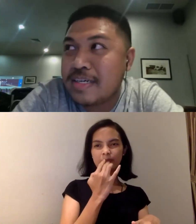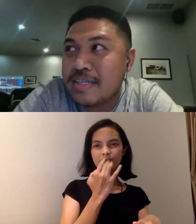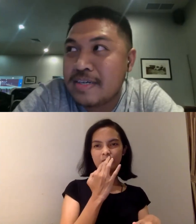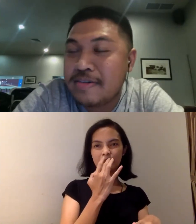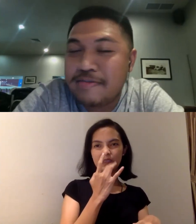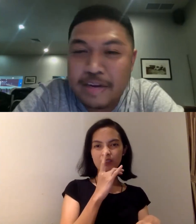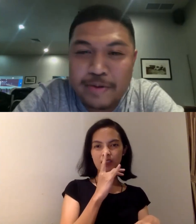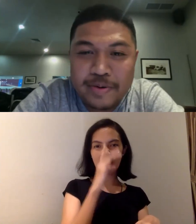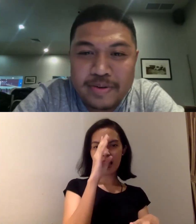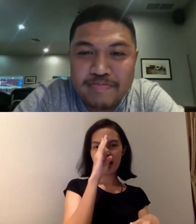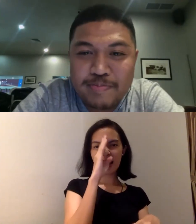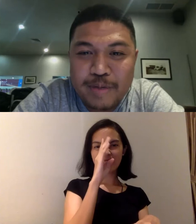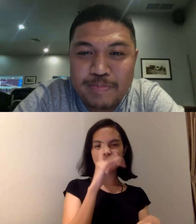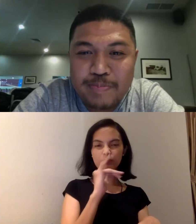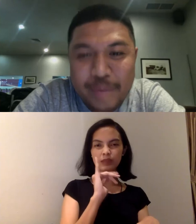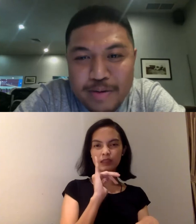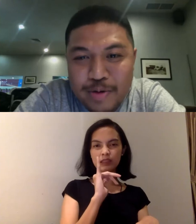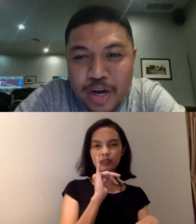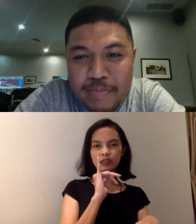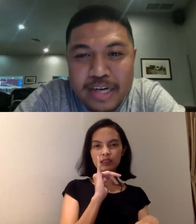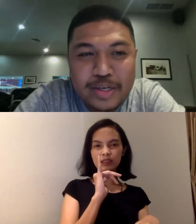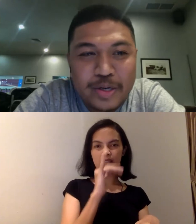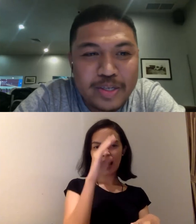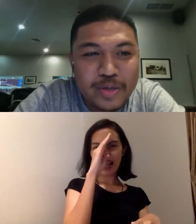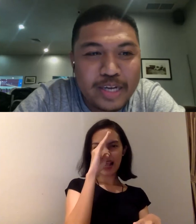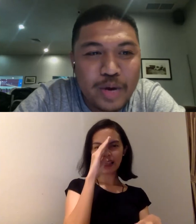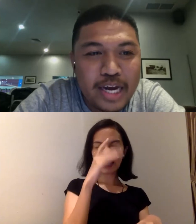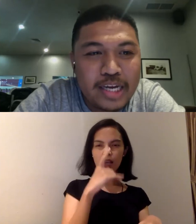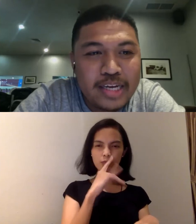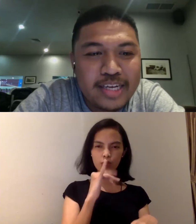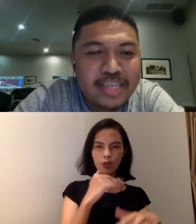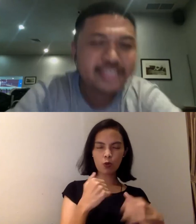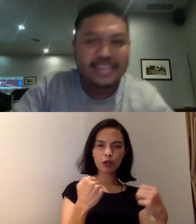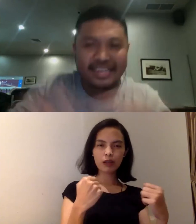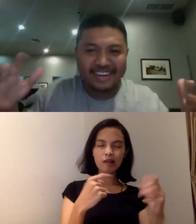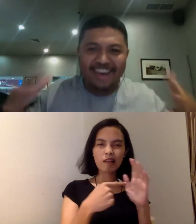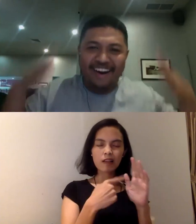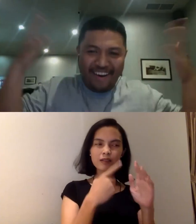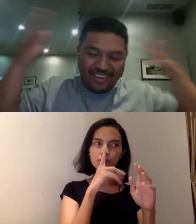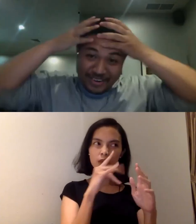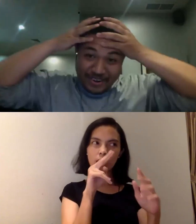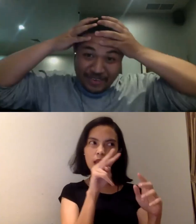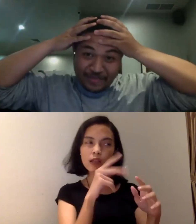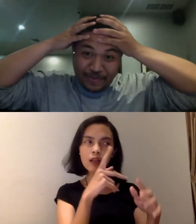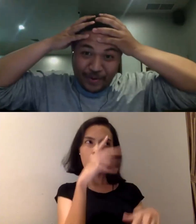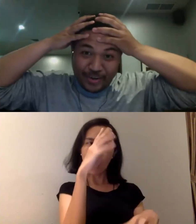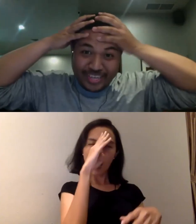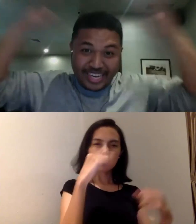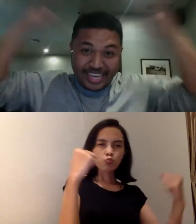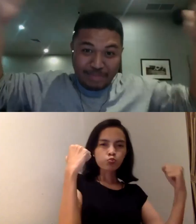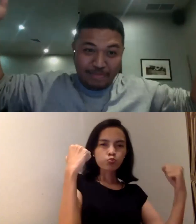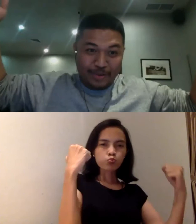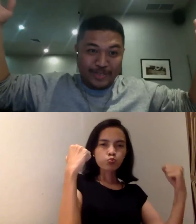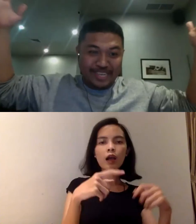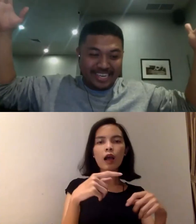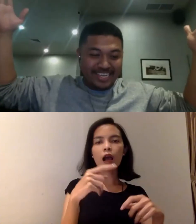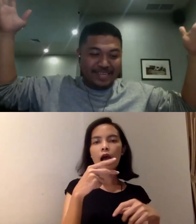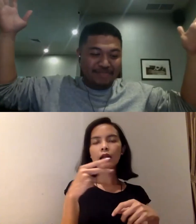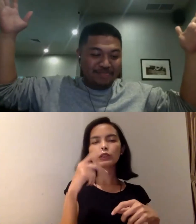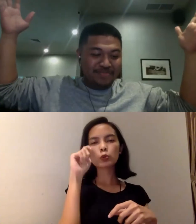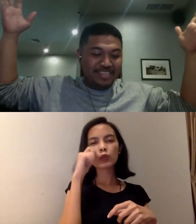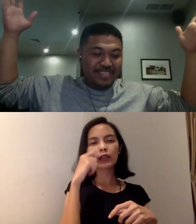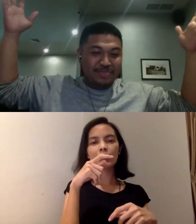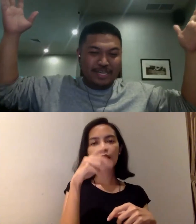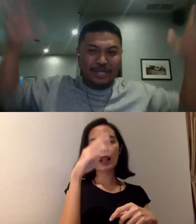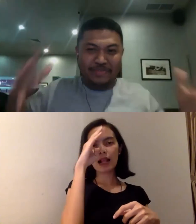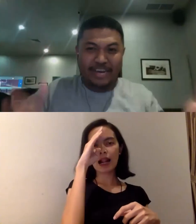favor men who are not manly, you know. So that's why it's kind of hard for gay people to like to